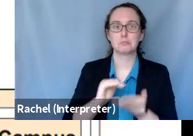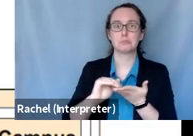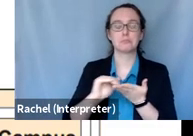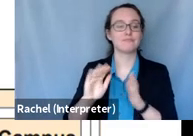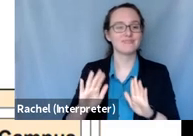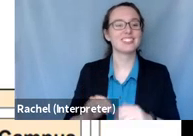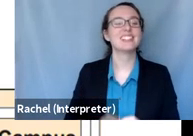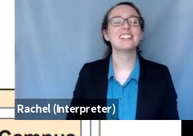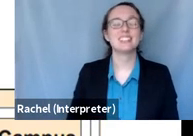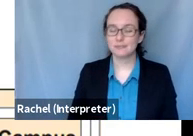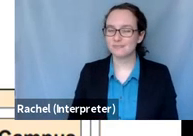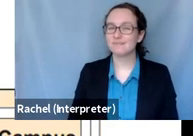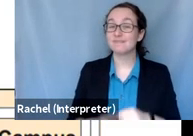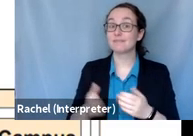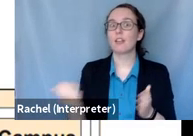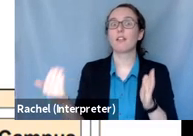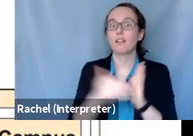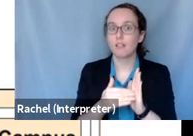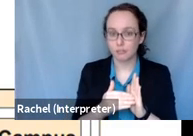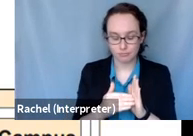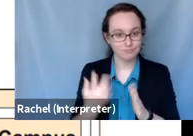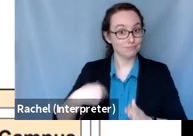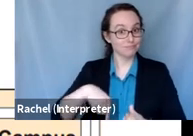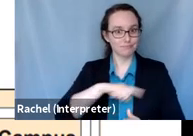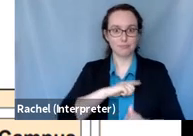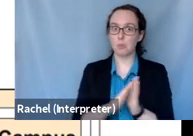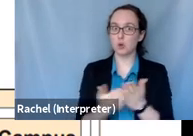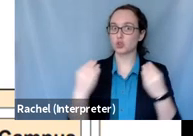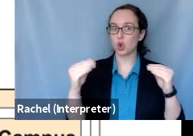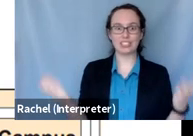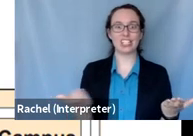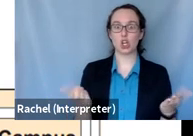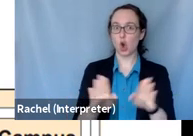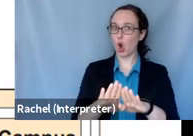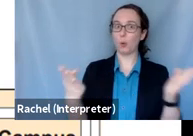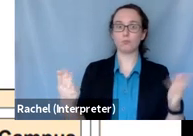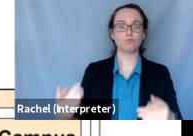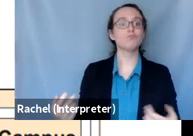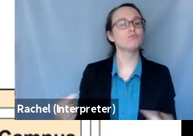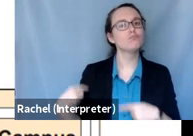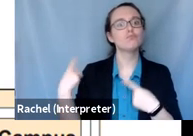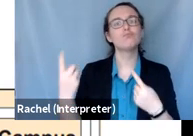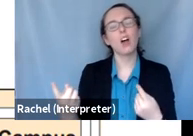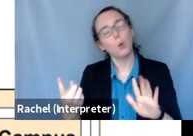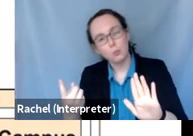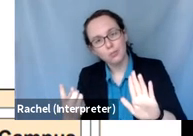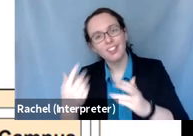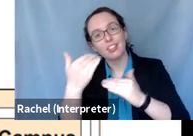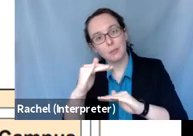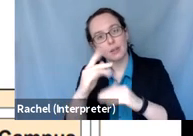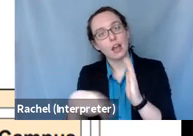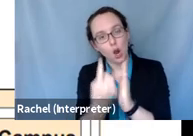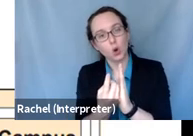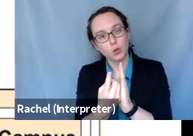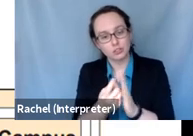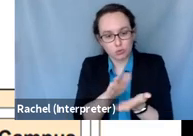Again, we are here and we are open. We've been open with some restricted hours, obviously with the campus being closed and